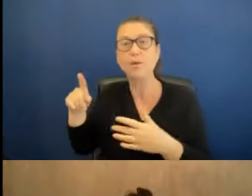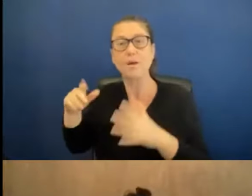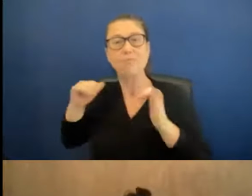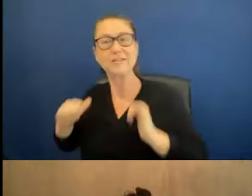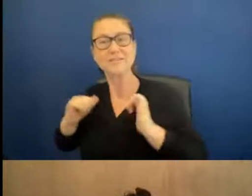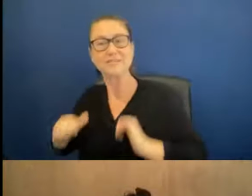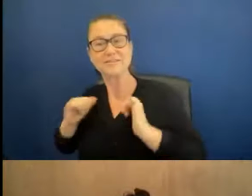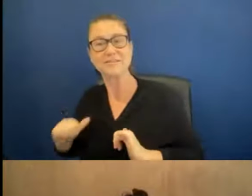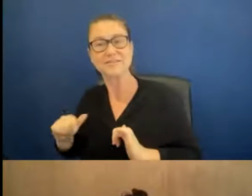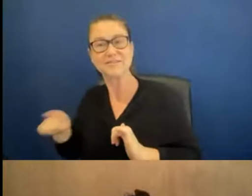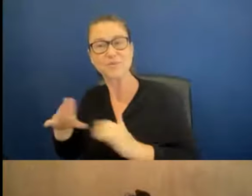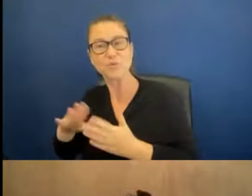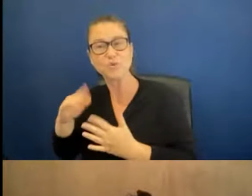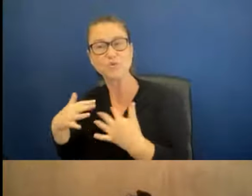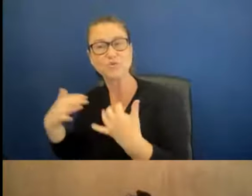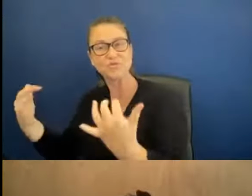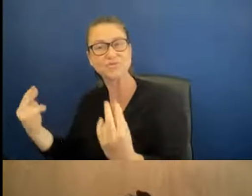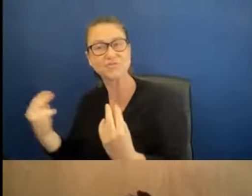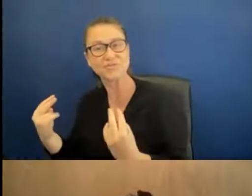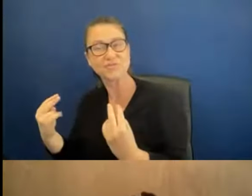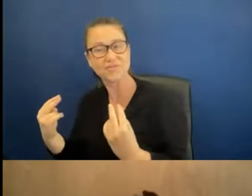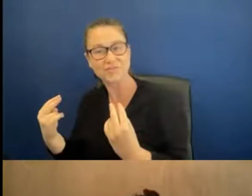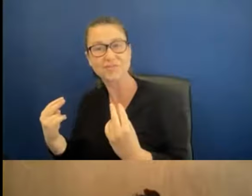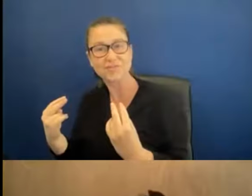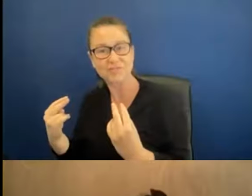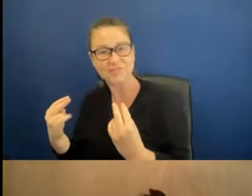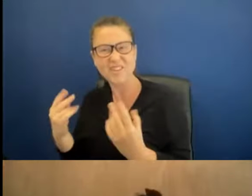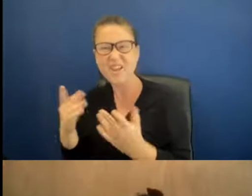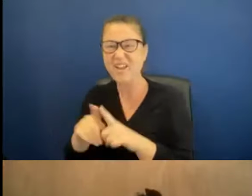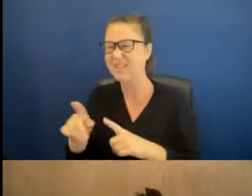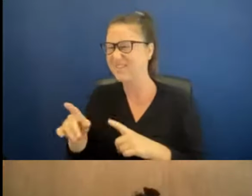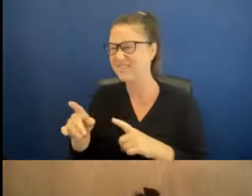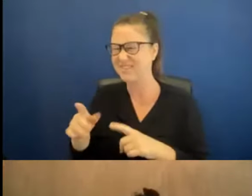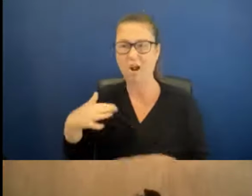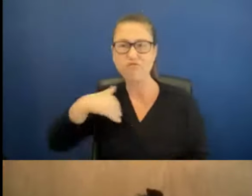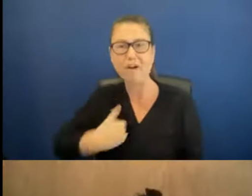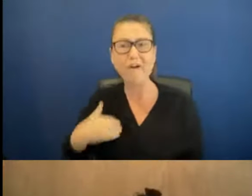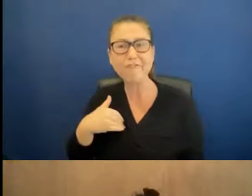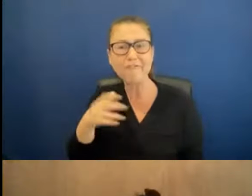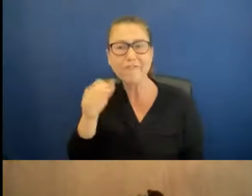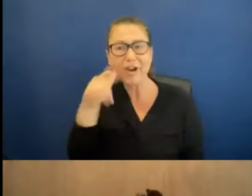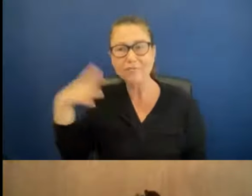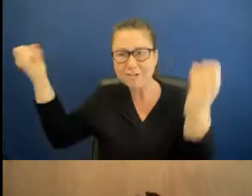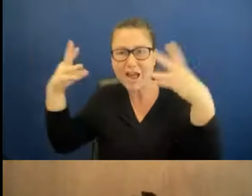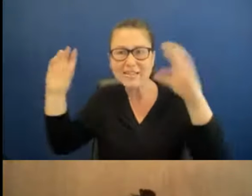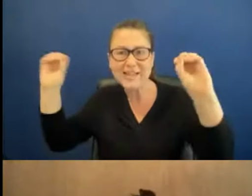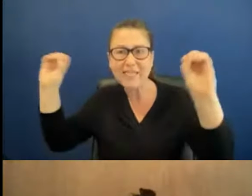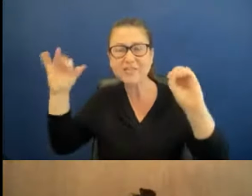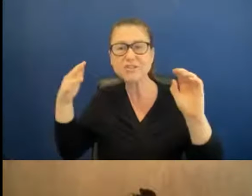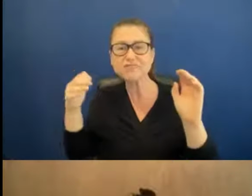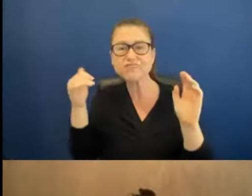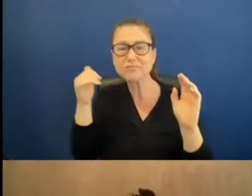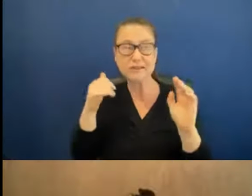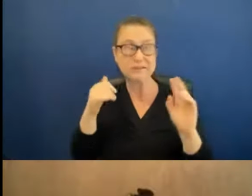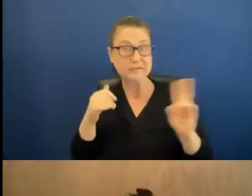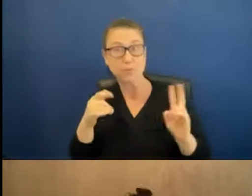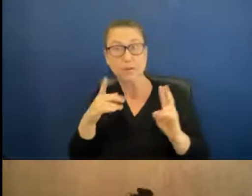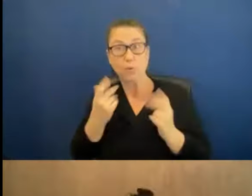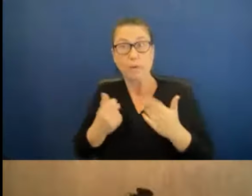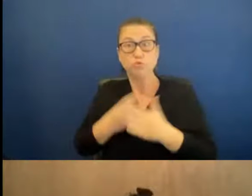the, for the students there, um, pretty like rough and ready, no lights, just, you know, an opportunity for us to run